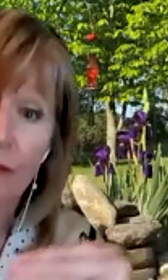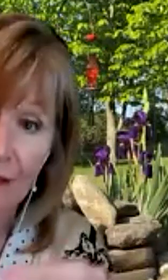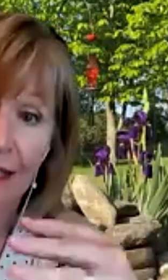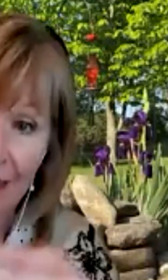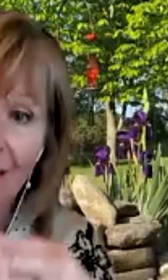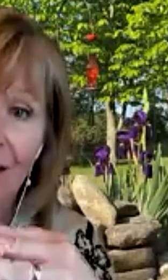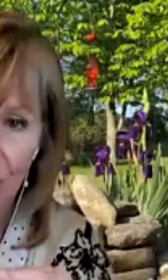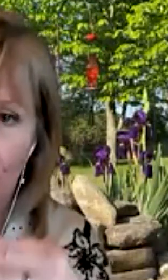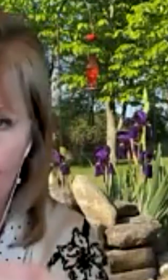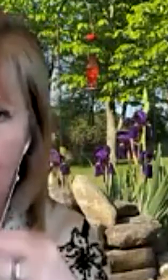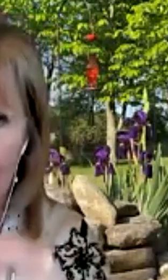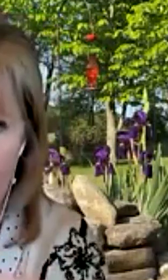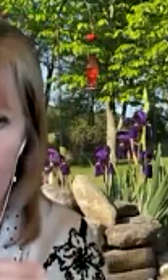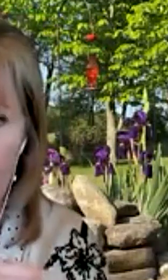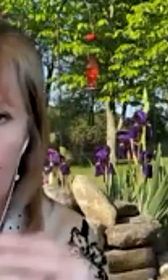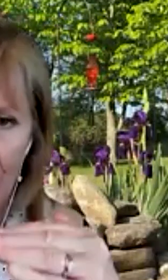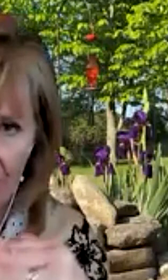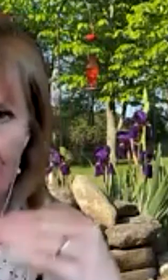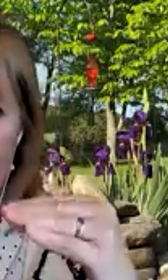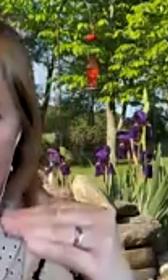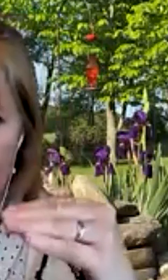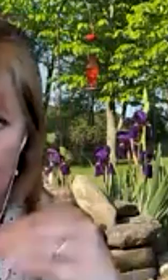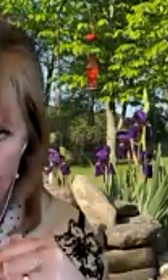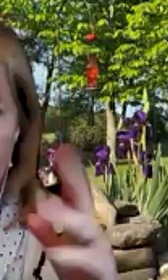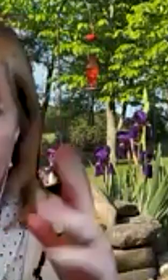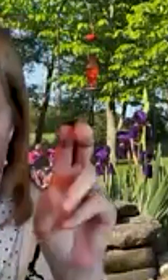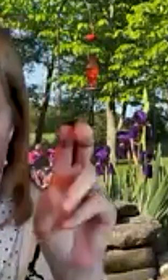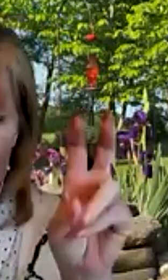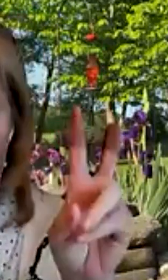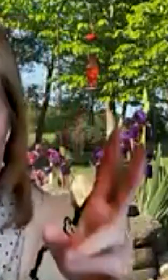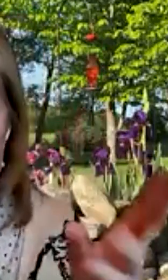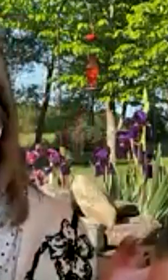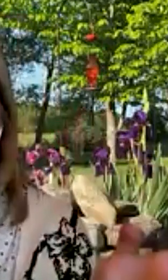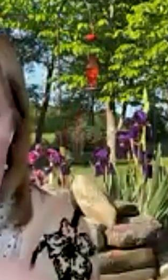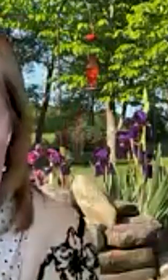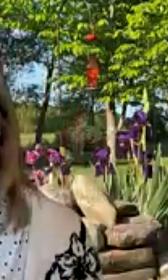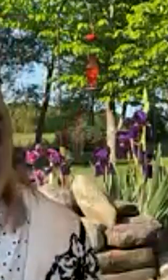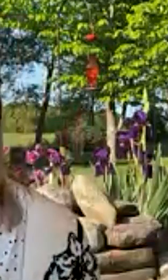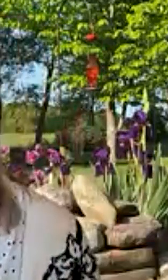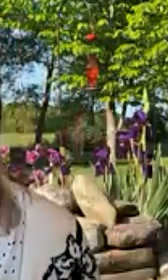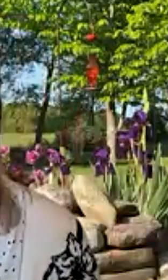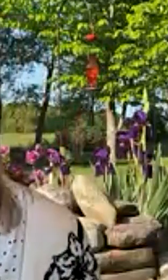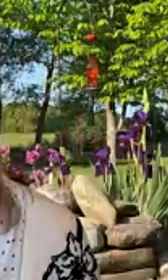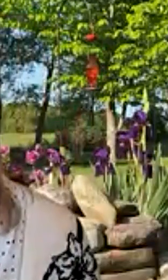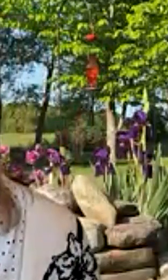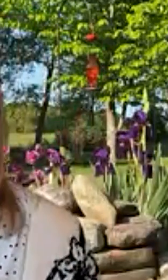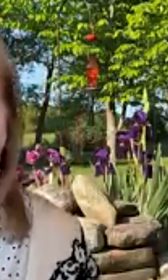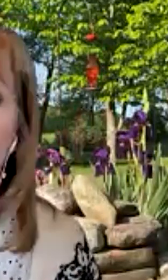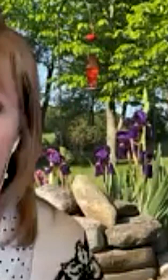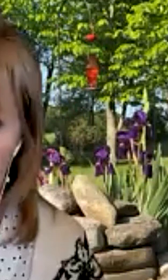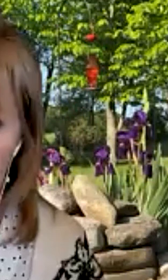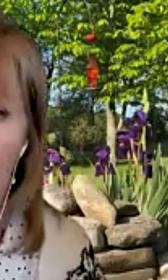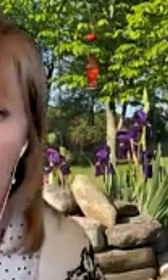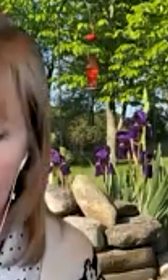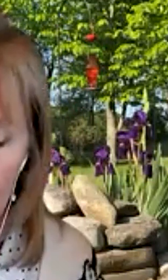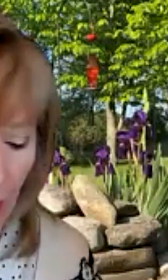while also testing it in the real world to begin with, so you don't have to take that transition from the ivory tower, so to speak, out to the real world. So that